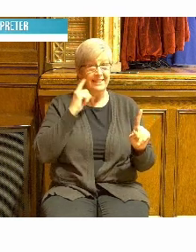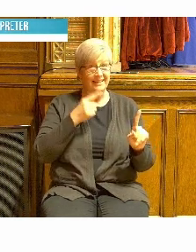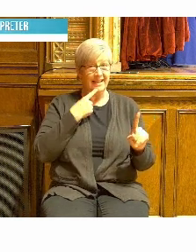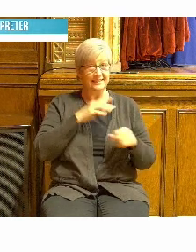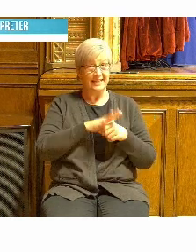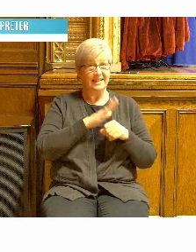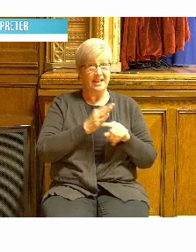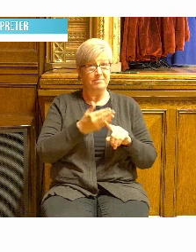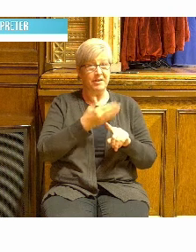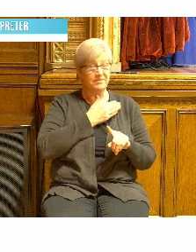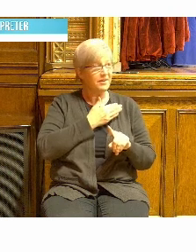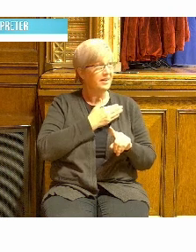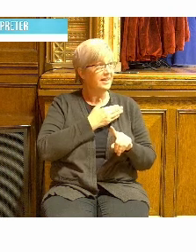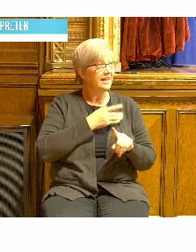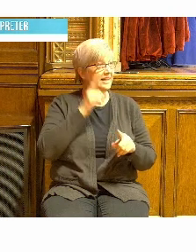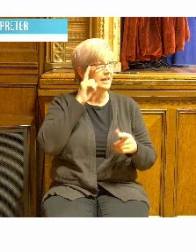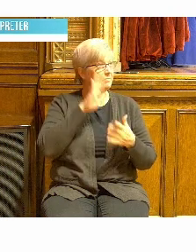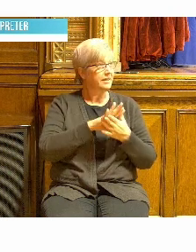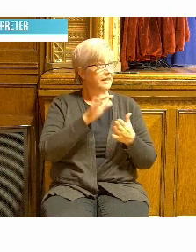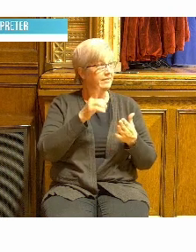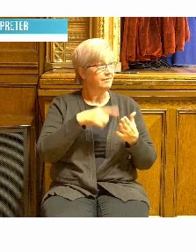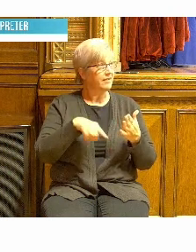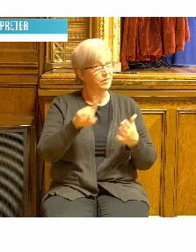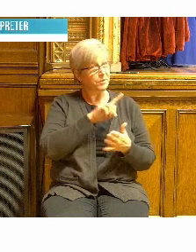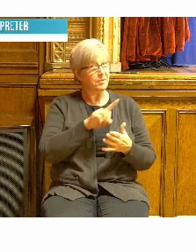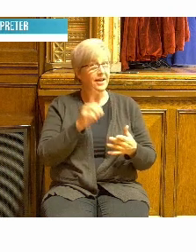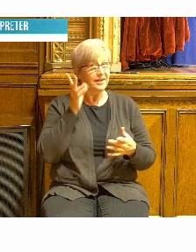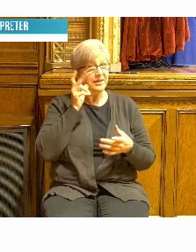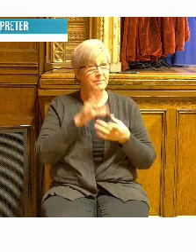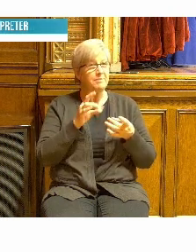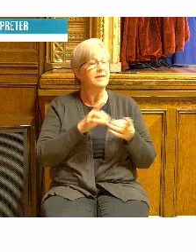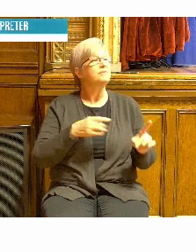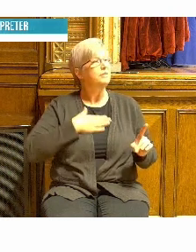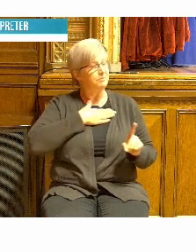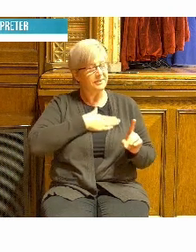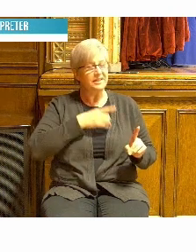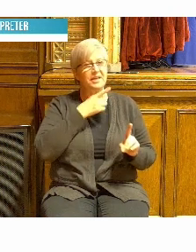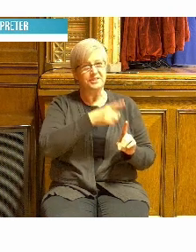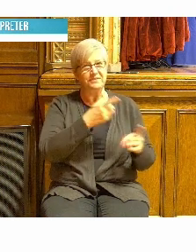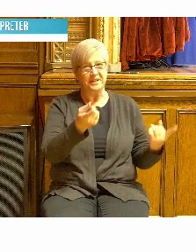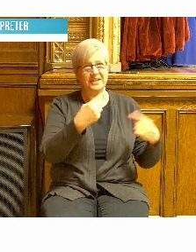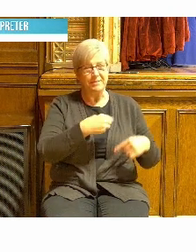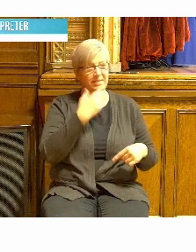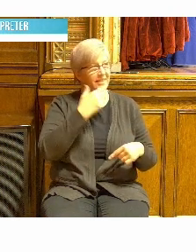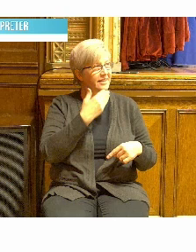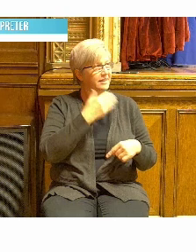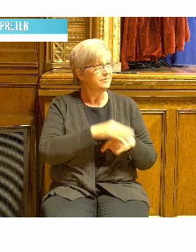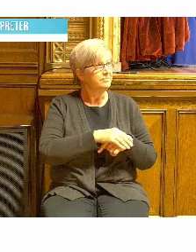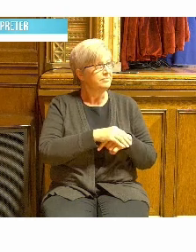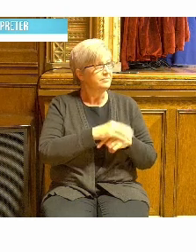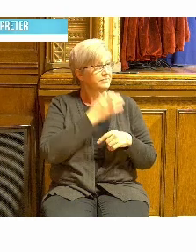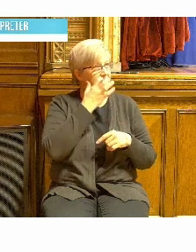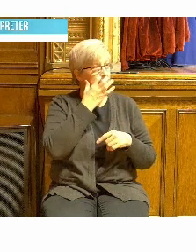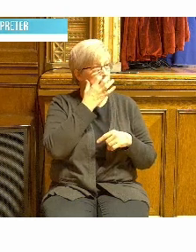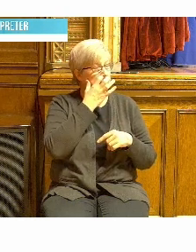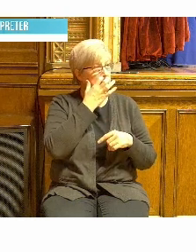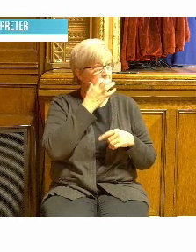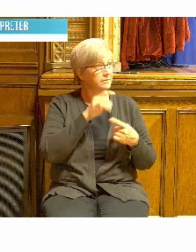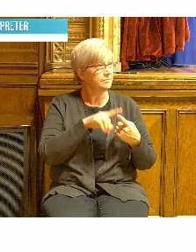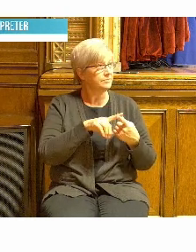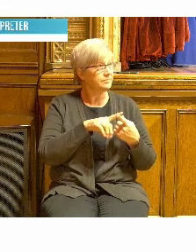enough. And I believe everyone has the message. Well, we appreciate you, Elder, for being here. Thank you.